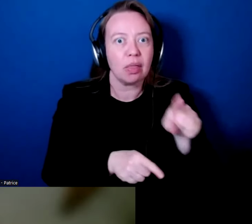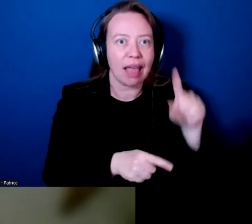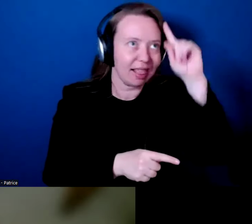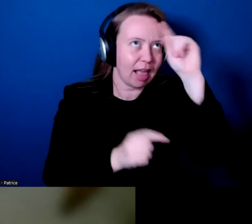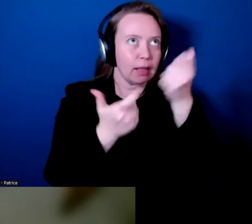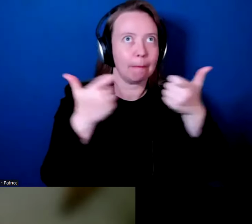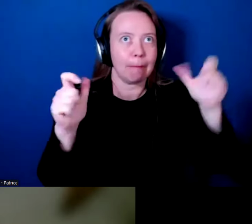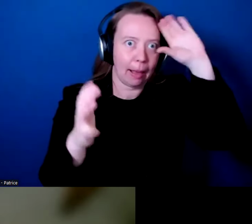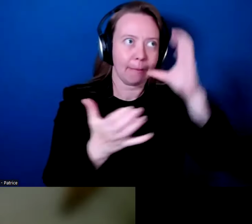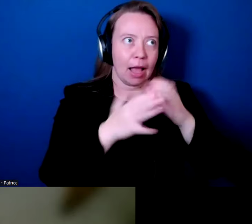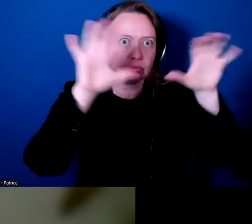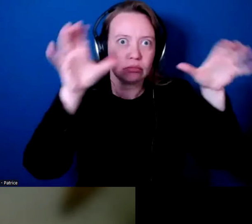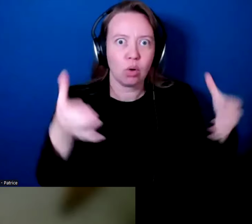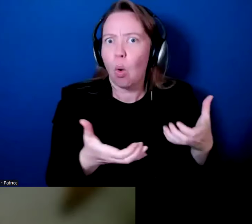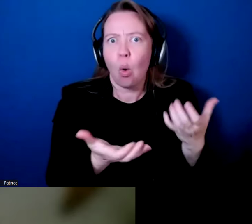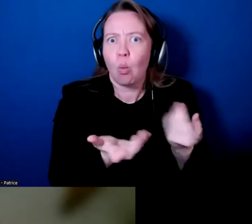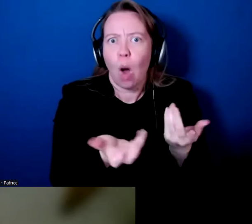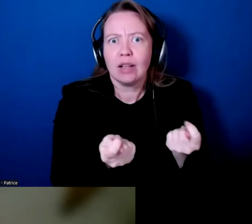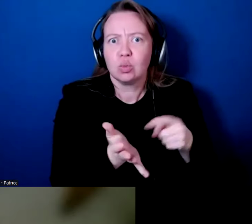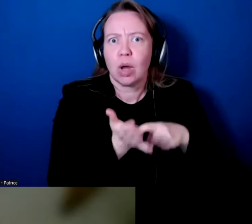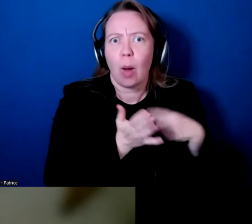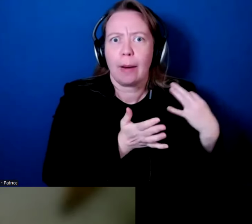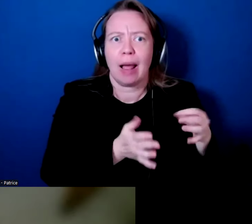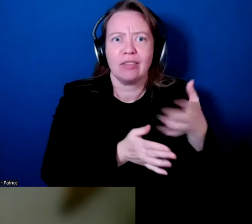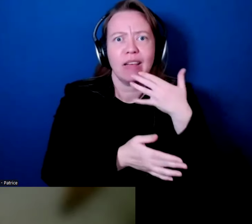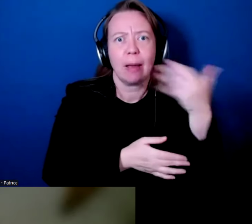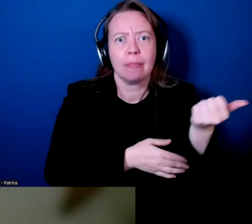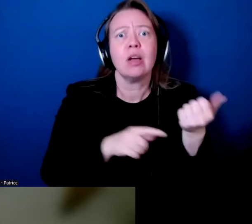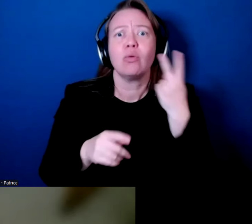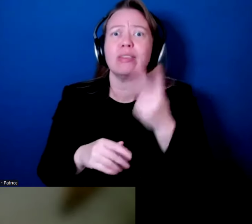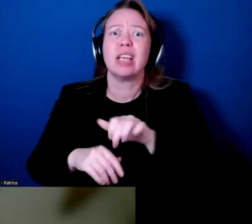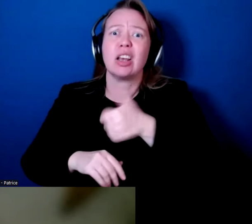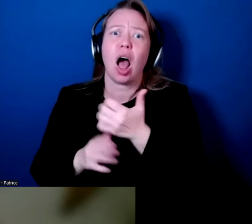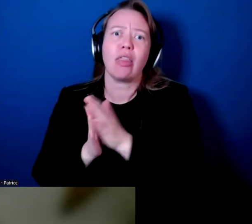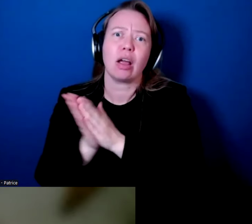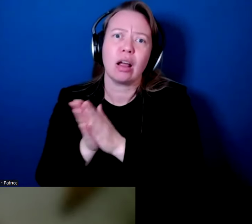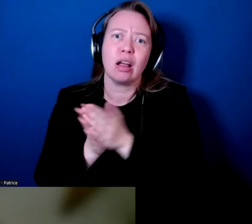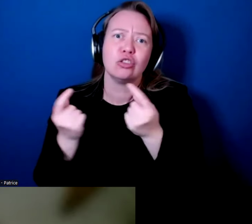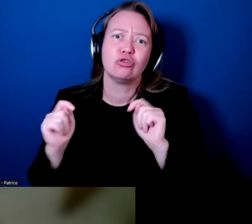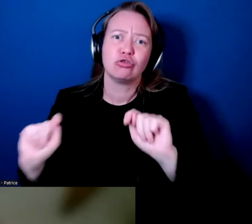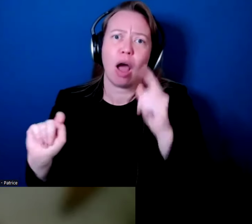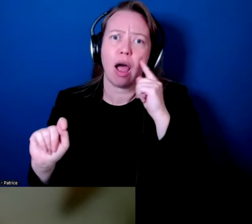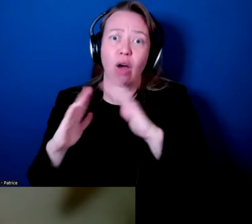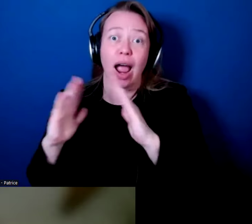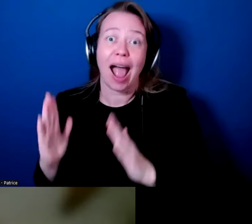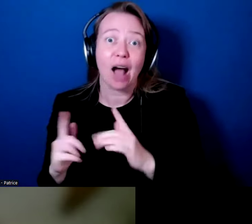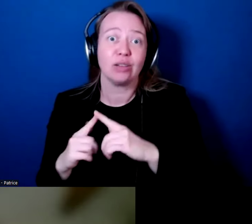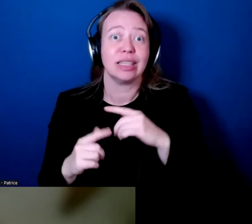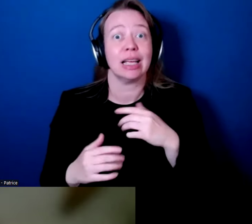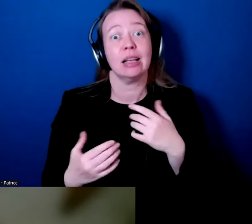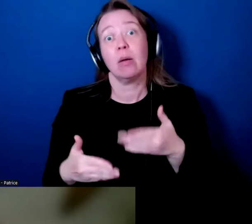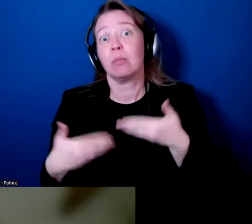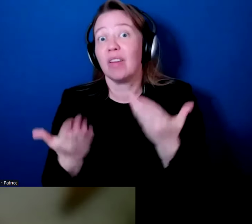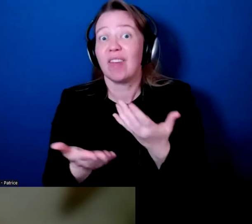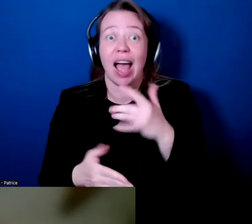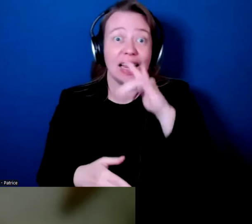few examples in other states of efforts around housing and childcare, but again, I would just really say it's an area that needs to be,